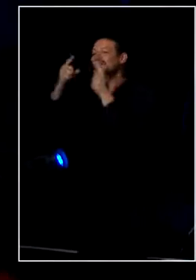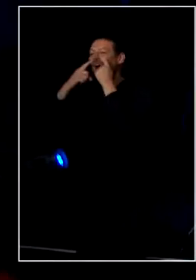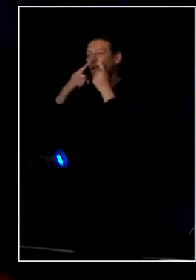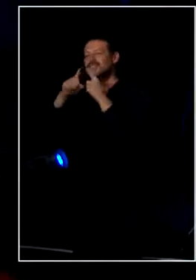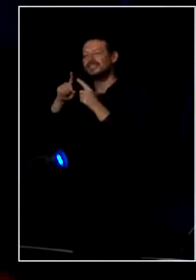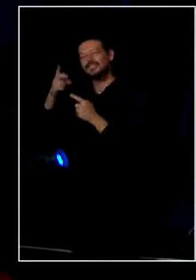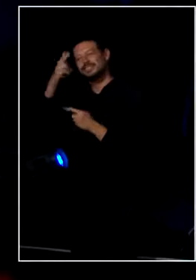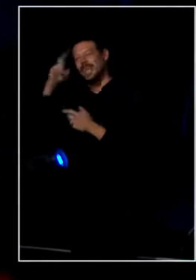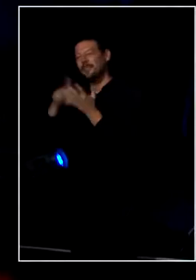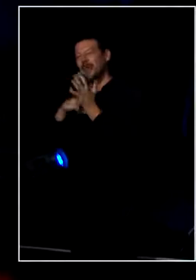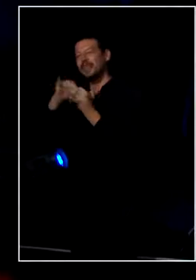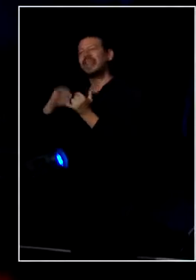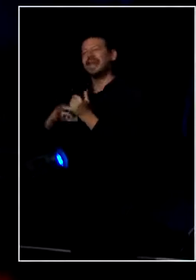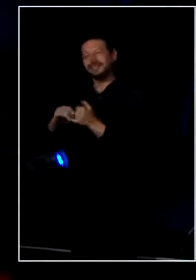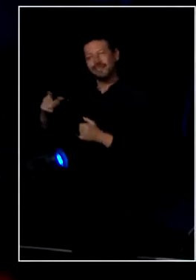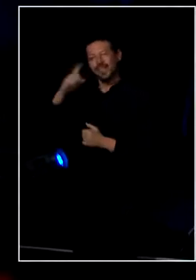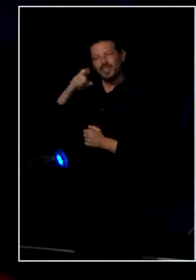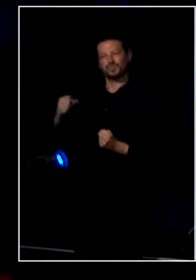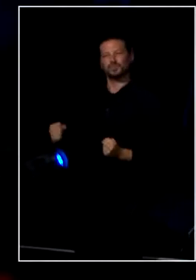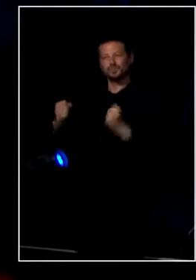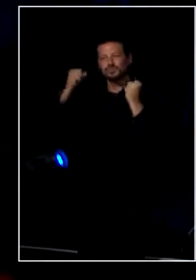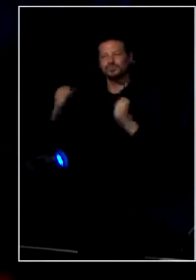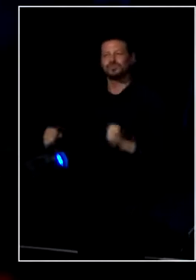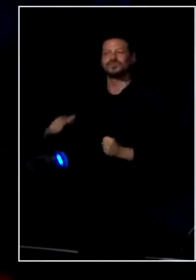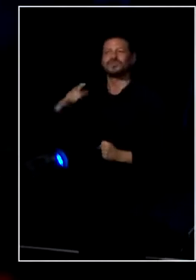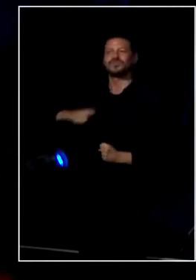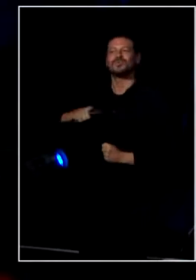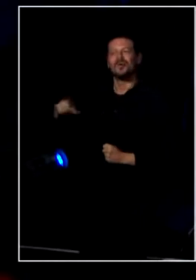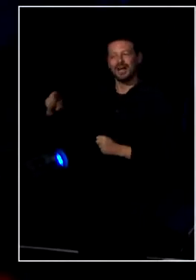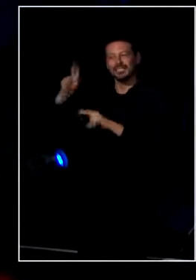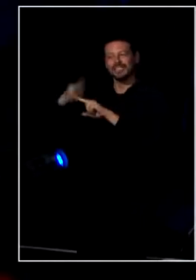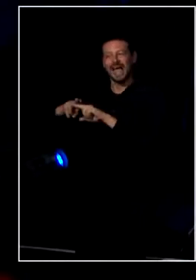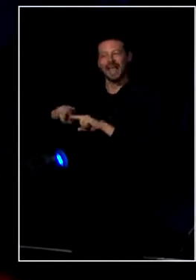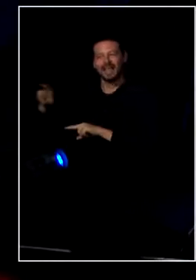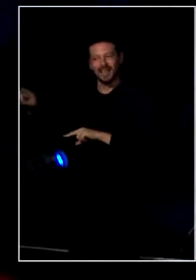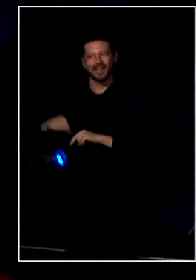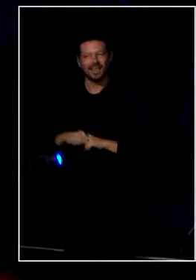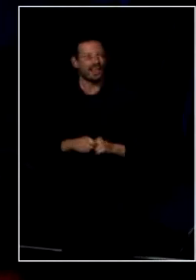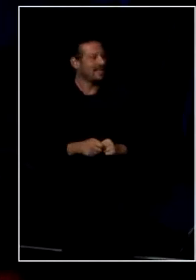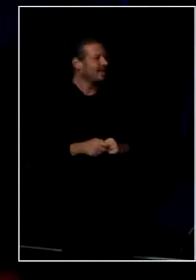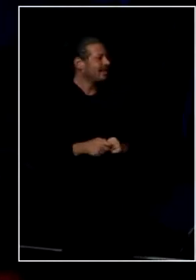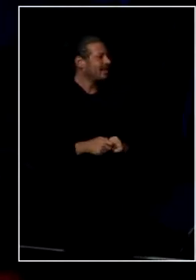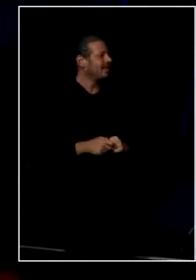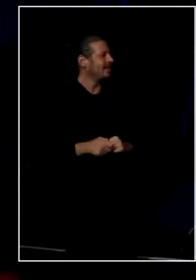his eyes, and I reckon that's why I'm strong. Yeah. Sorry.